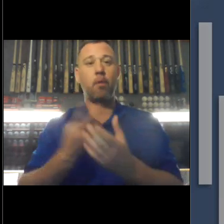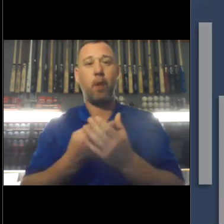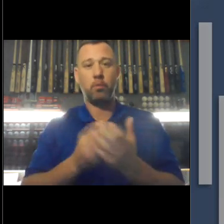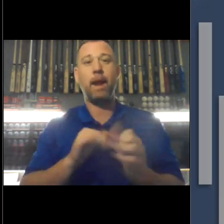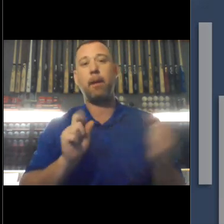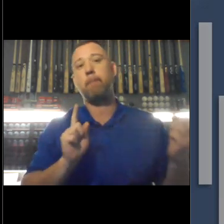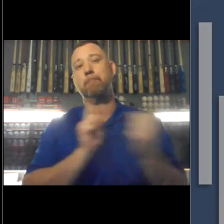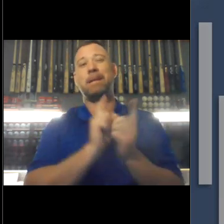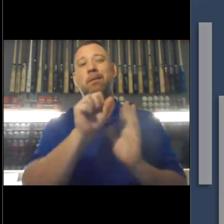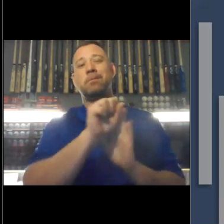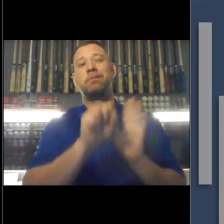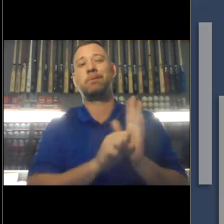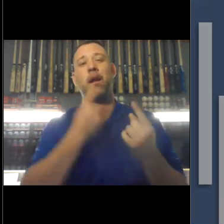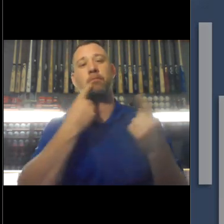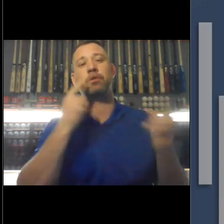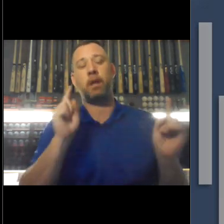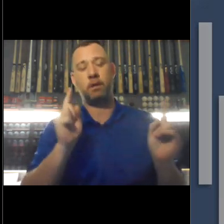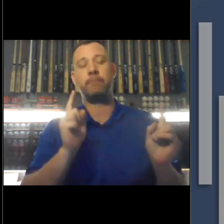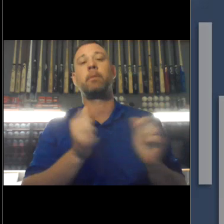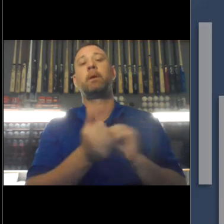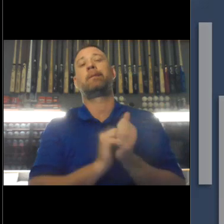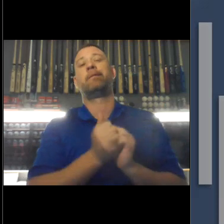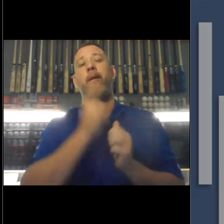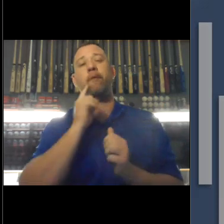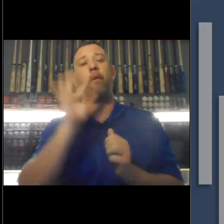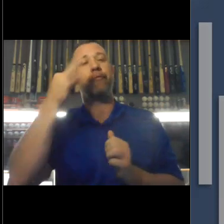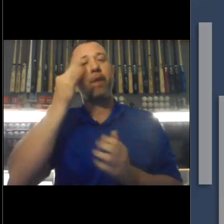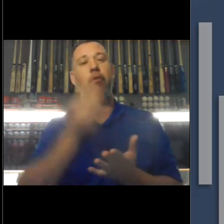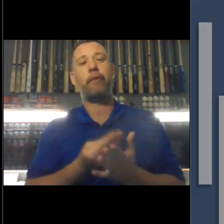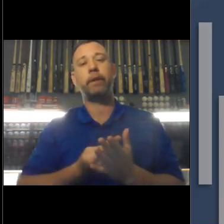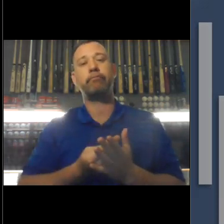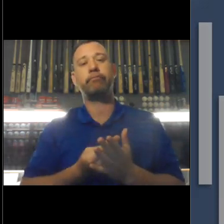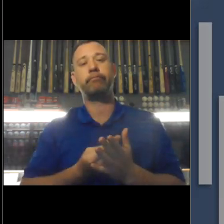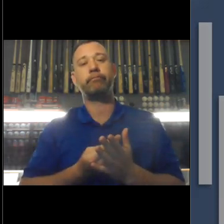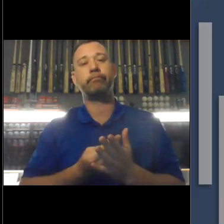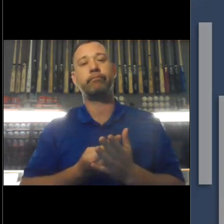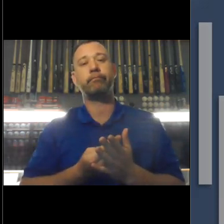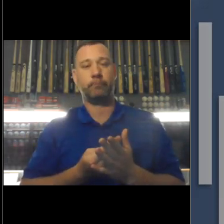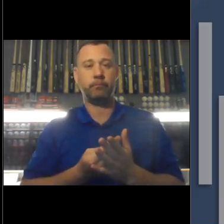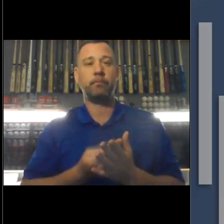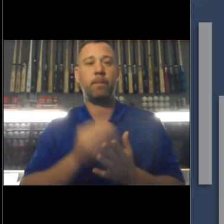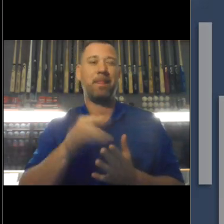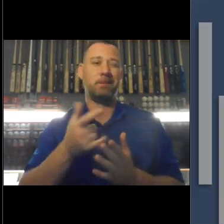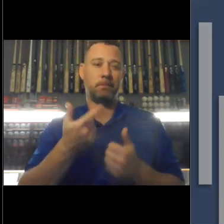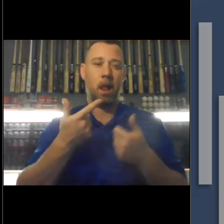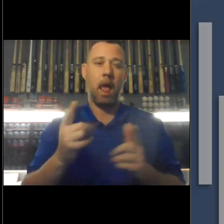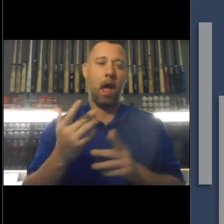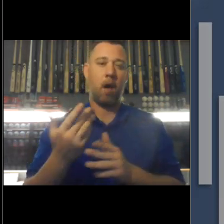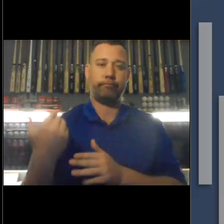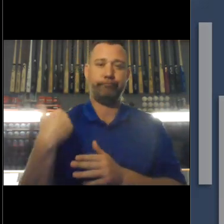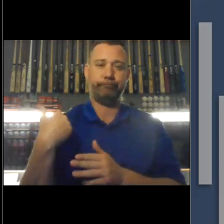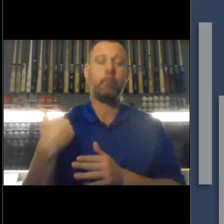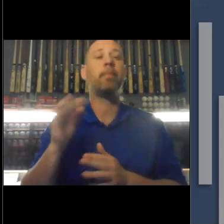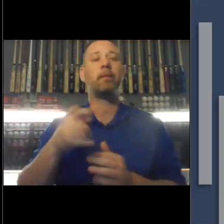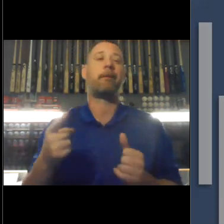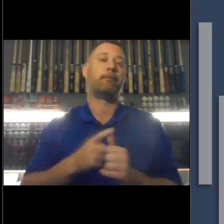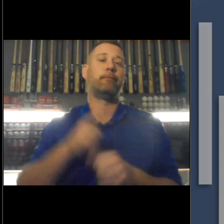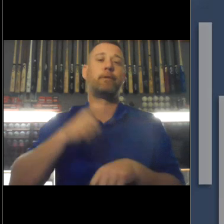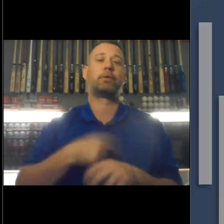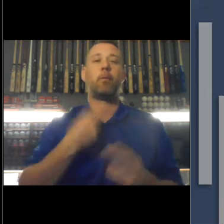objectives and be very competitive for federal funding. This is something that's been allowed in past guidelines, but this is the first time